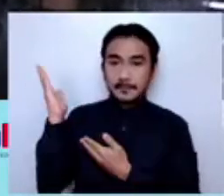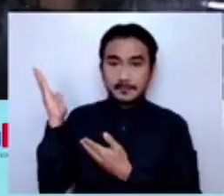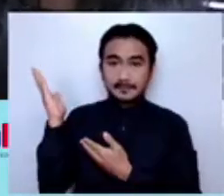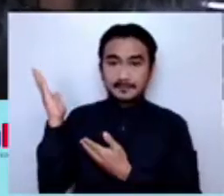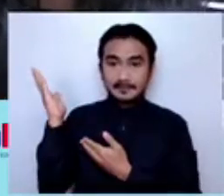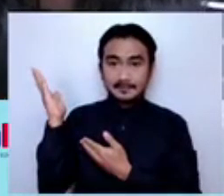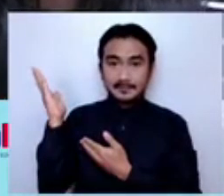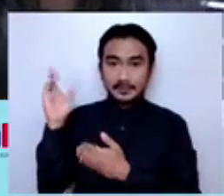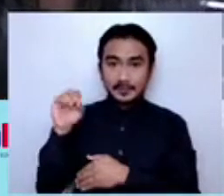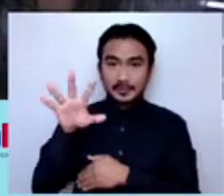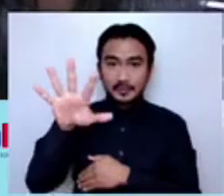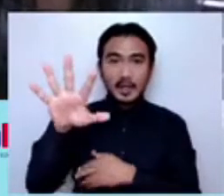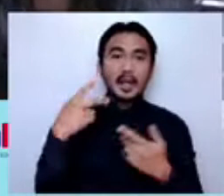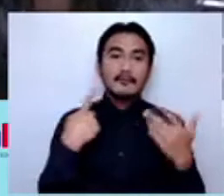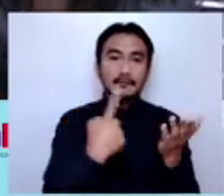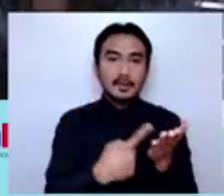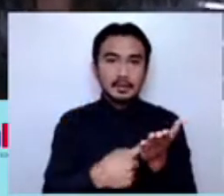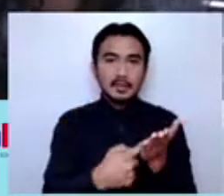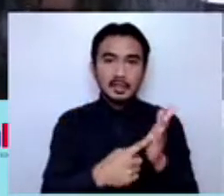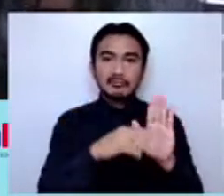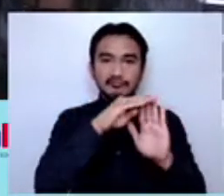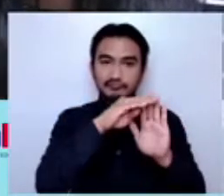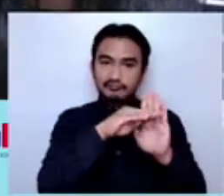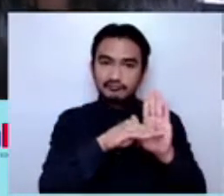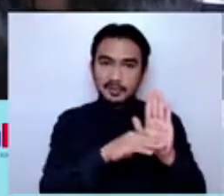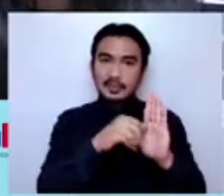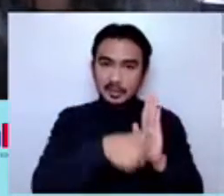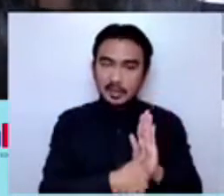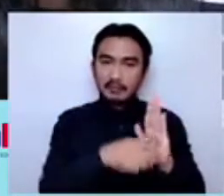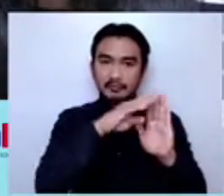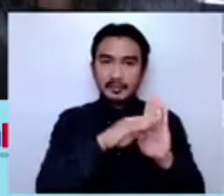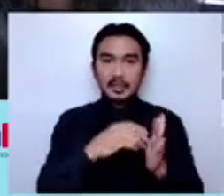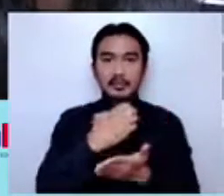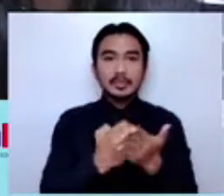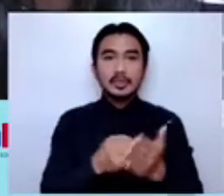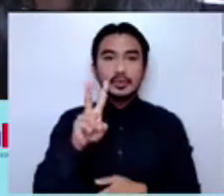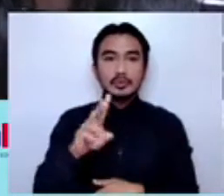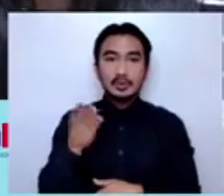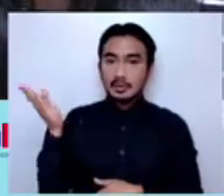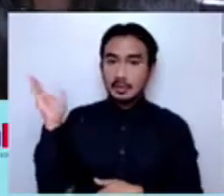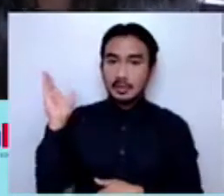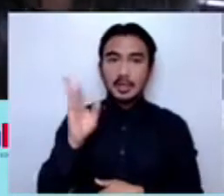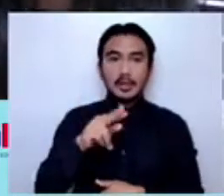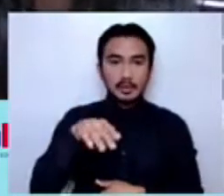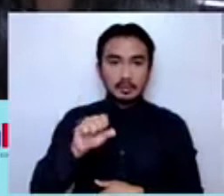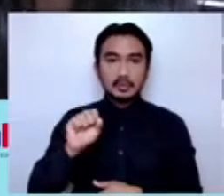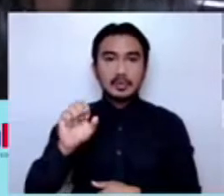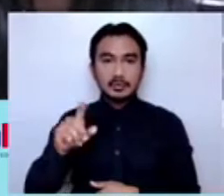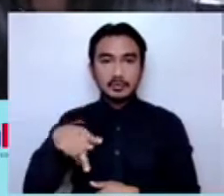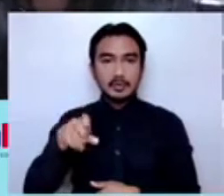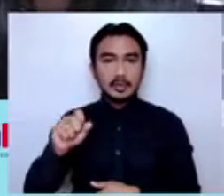these in detail in the past episode 2. Here are the RPMS-PPST tools for the highly proficient